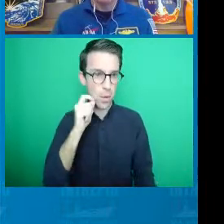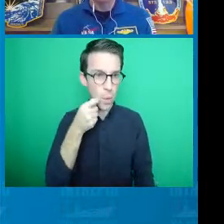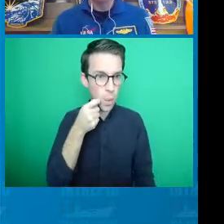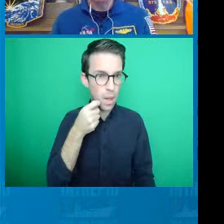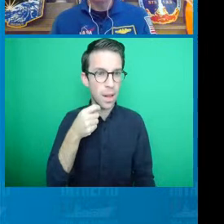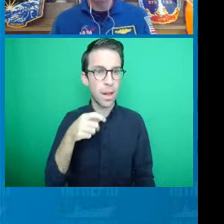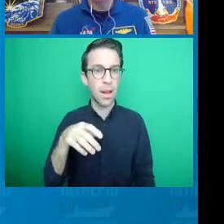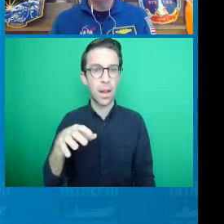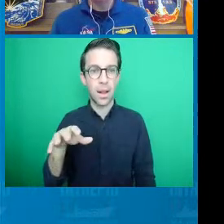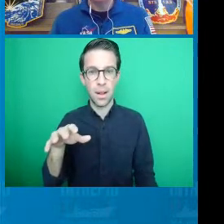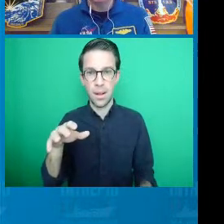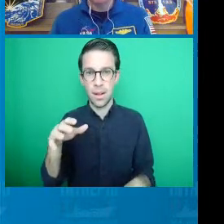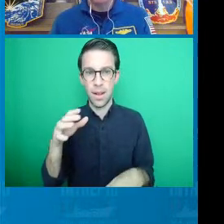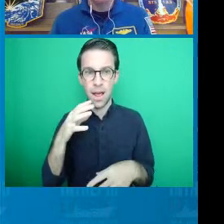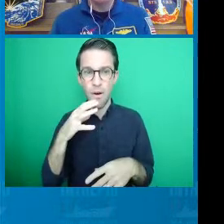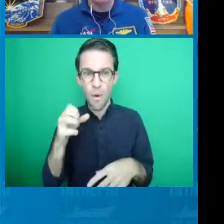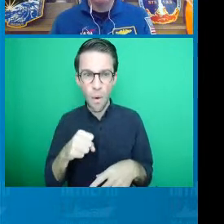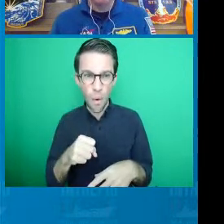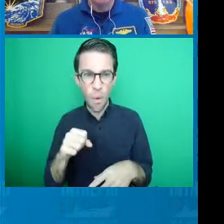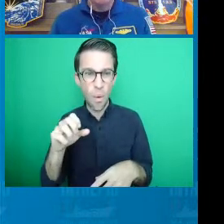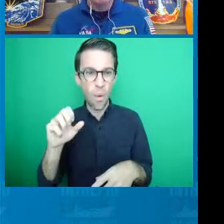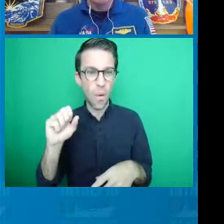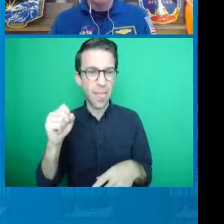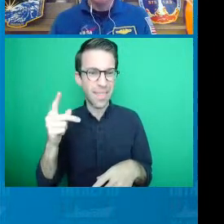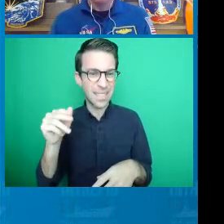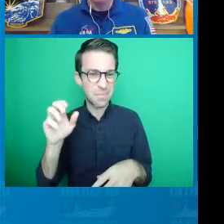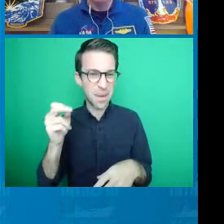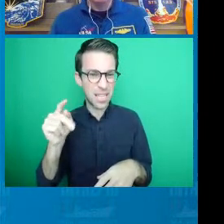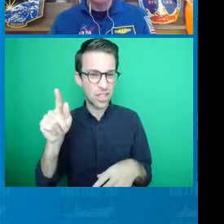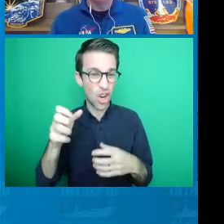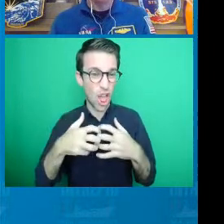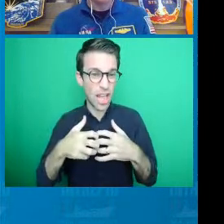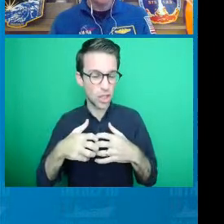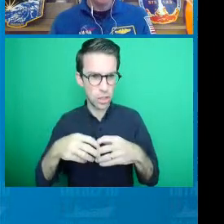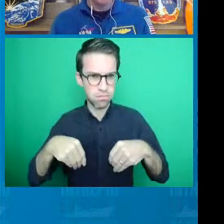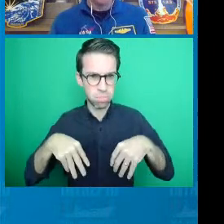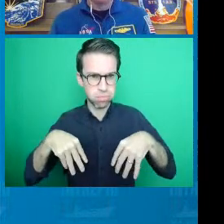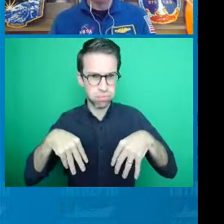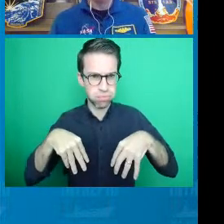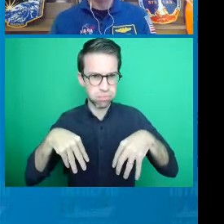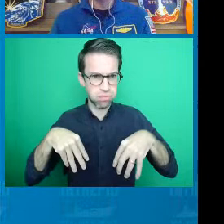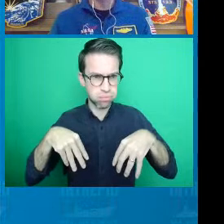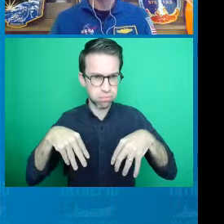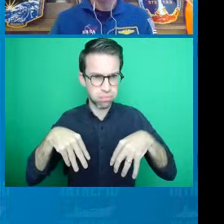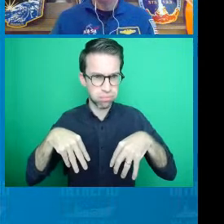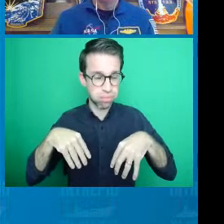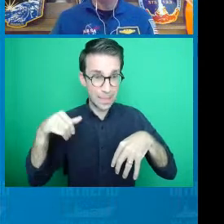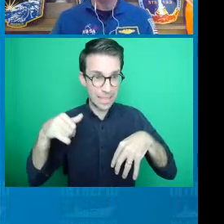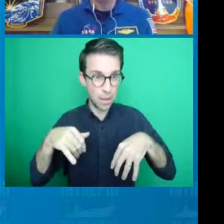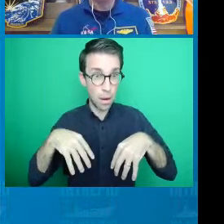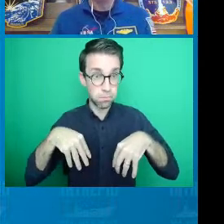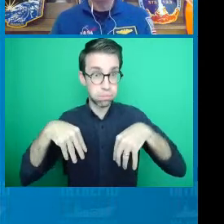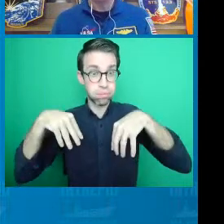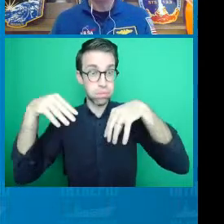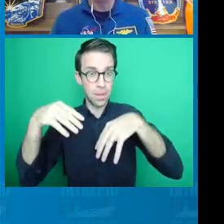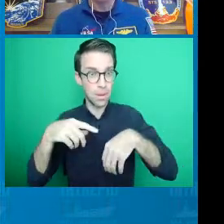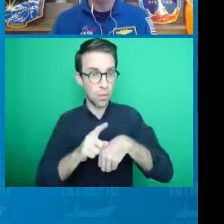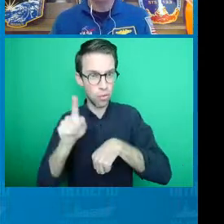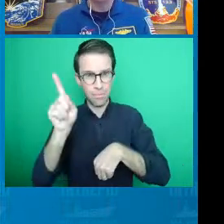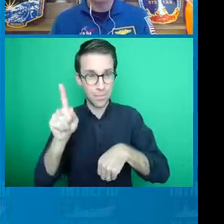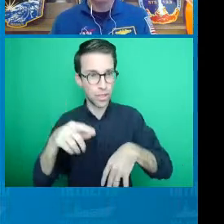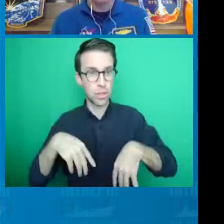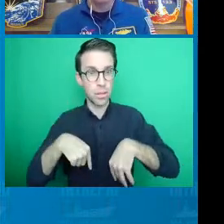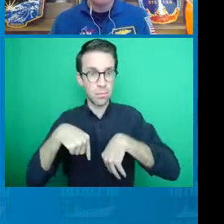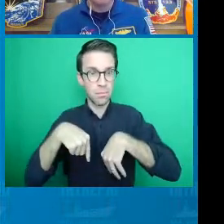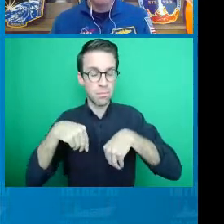4 old space shuttle engines roaring to life, but not going anywhere. They're going to be able to run the full